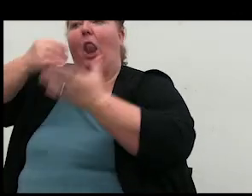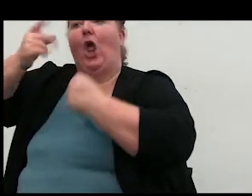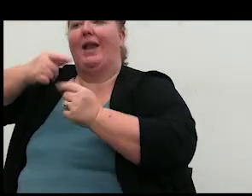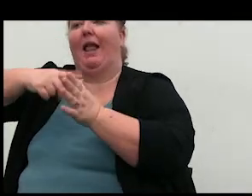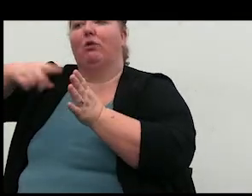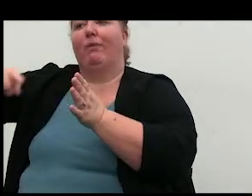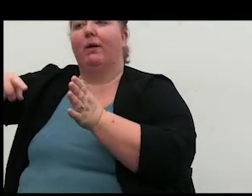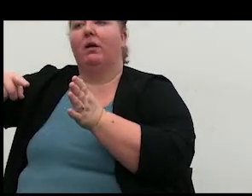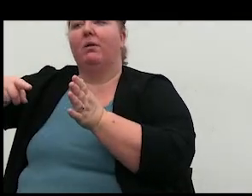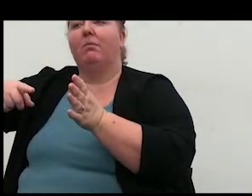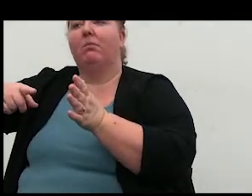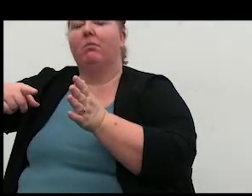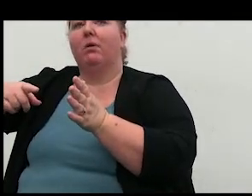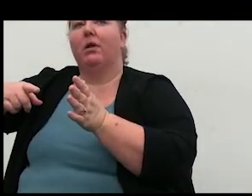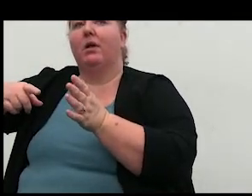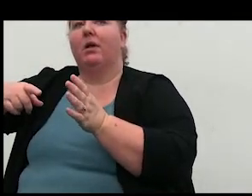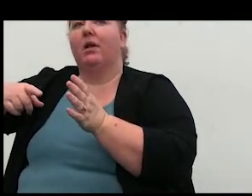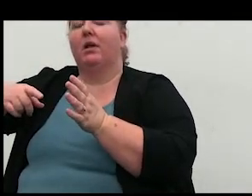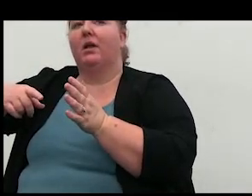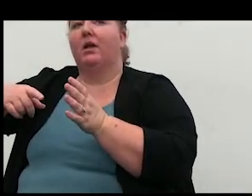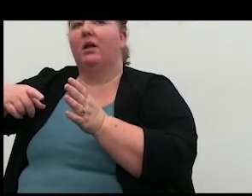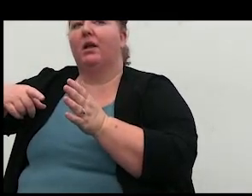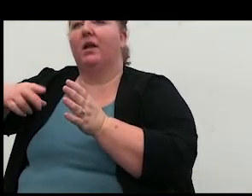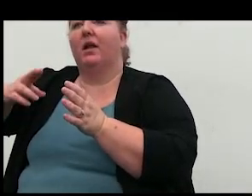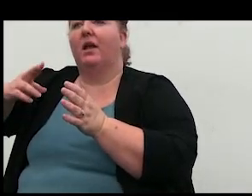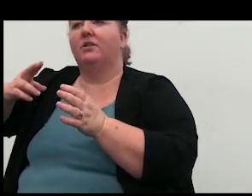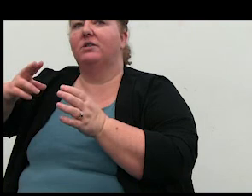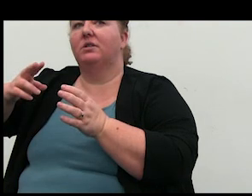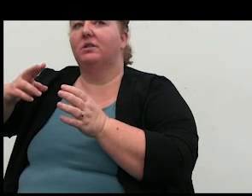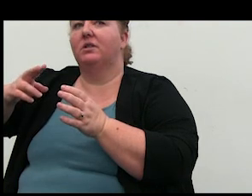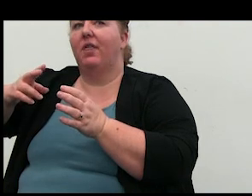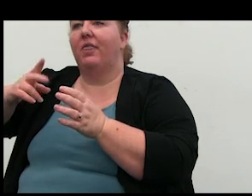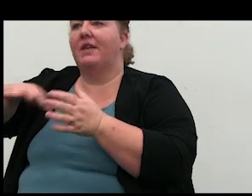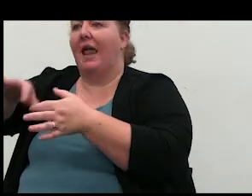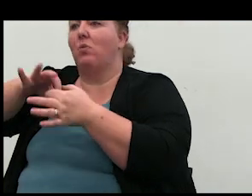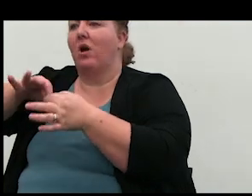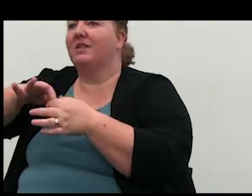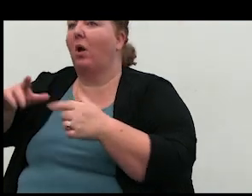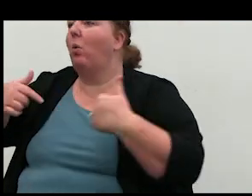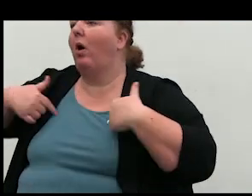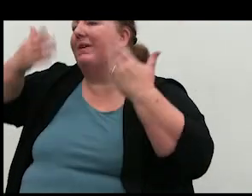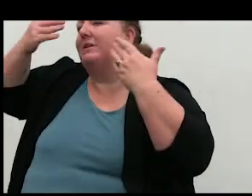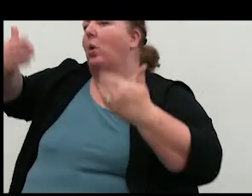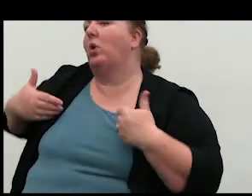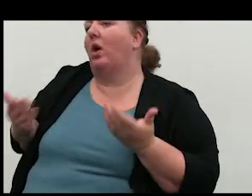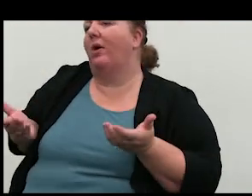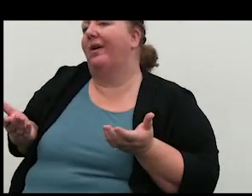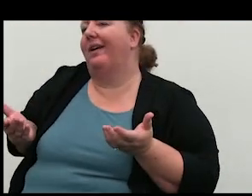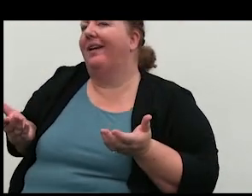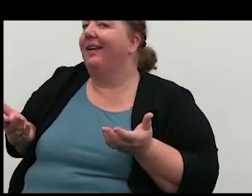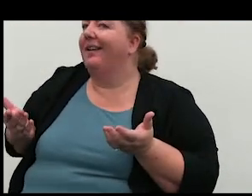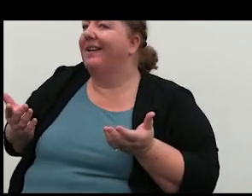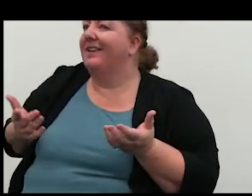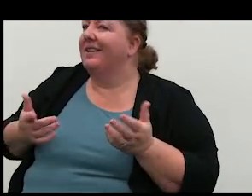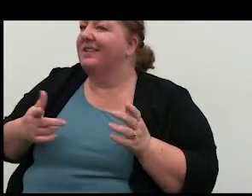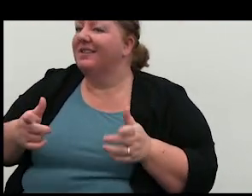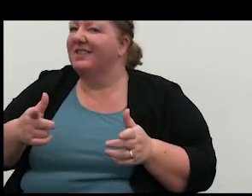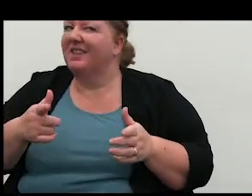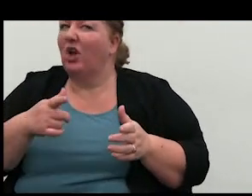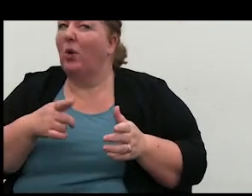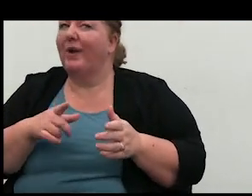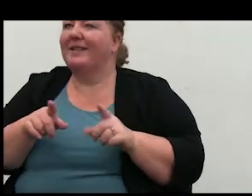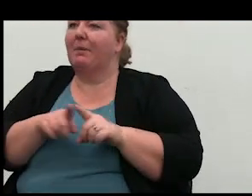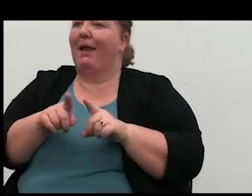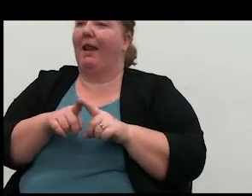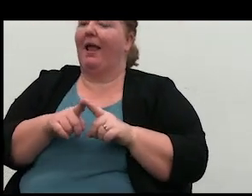algorithms and neural networks say, oh, the thing is, even we don't know how it goes from being little owl to